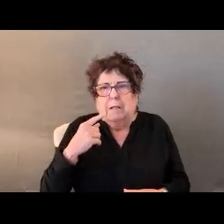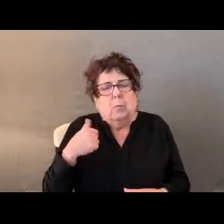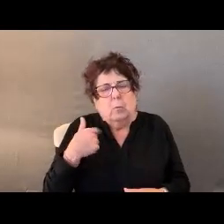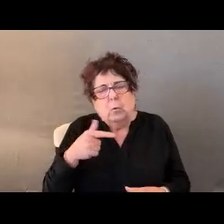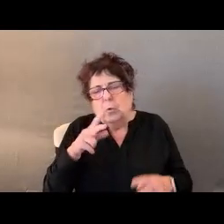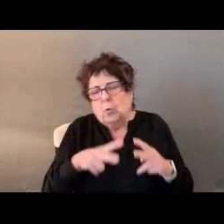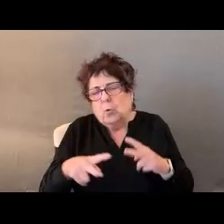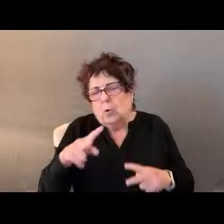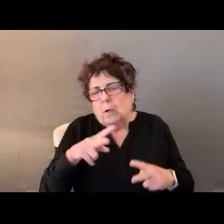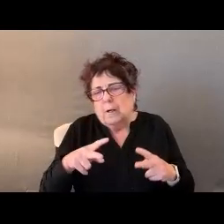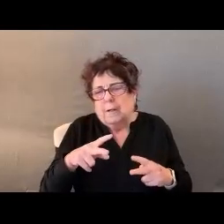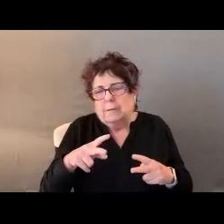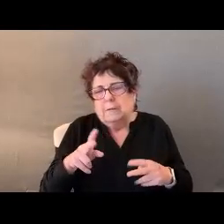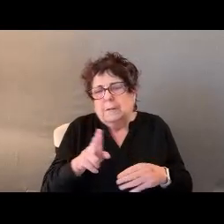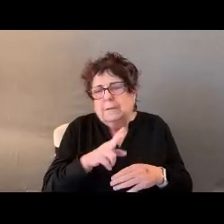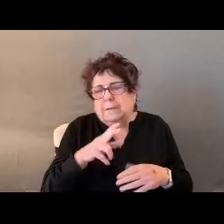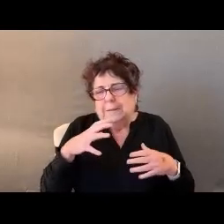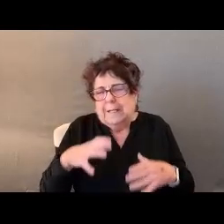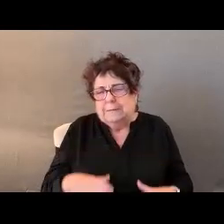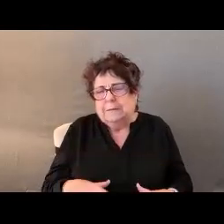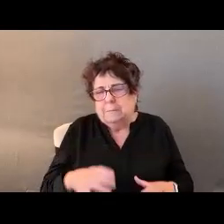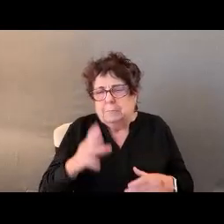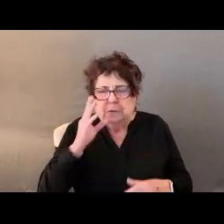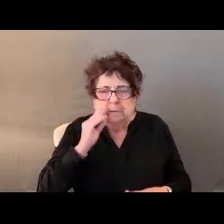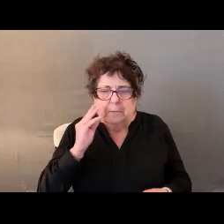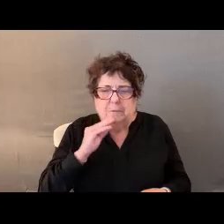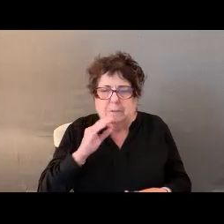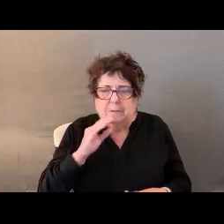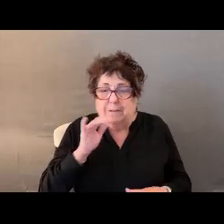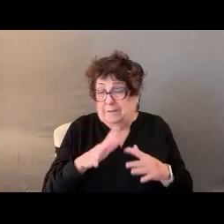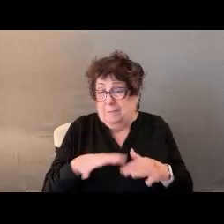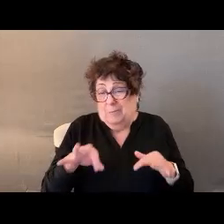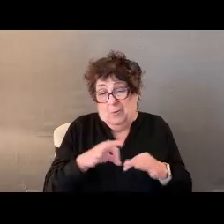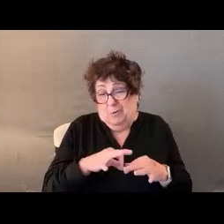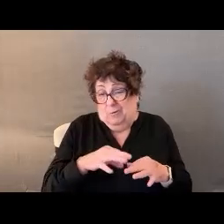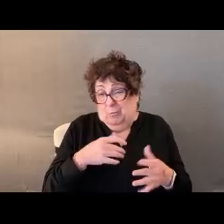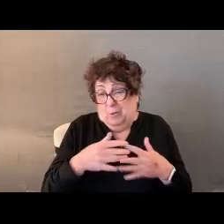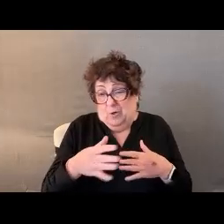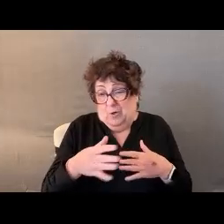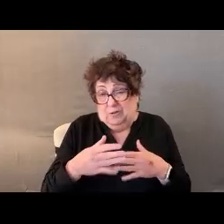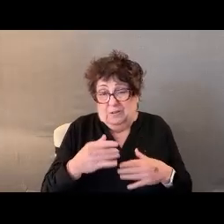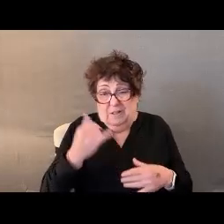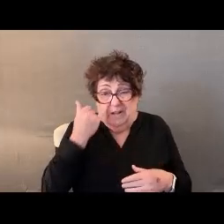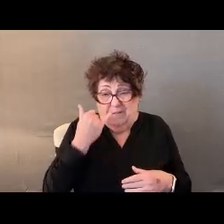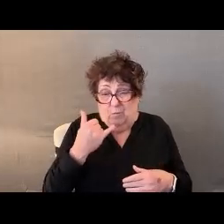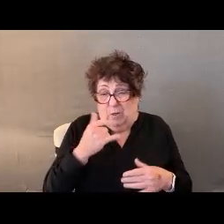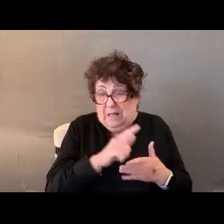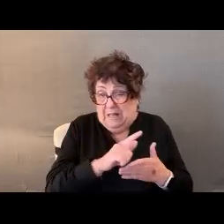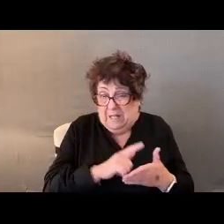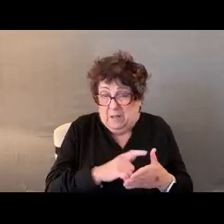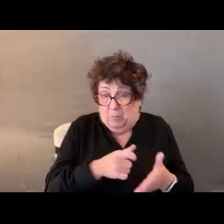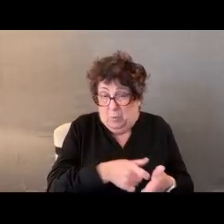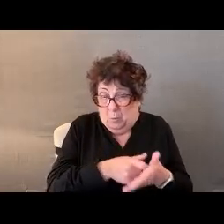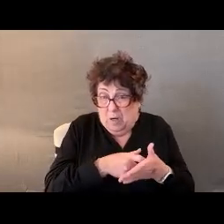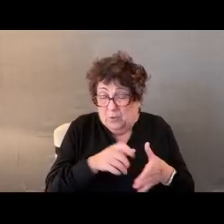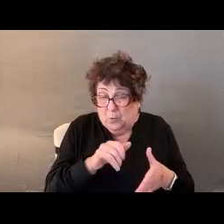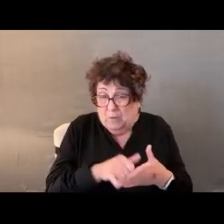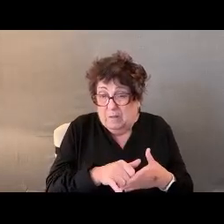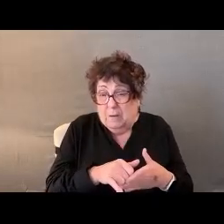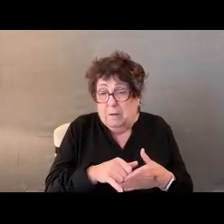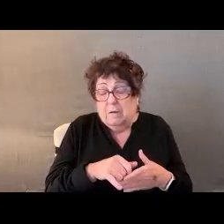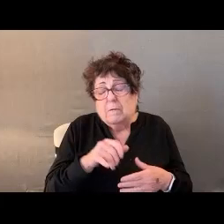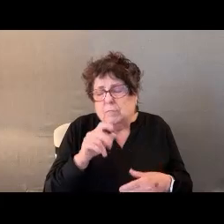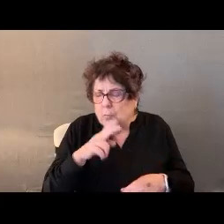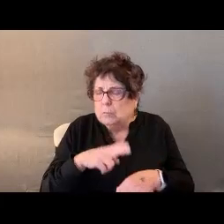as something that's important to us, regardless of whether we're legally required to do it. And of course, we need to do it in a way that complies with the